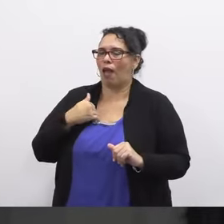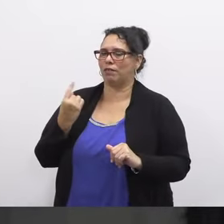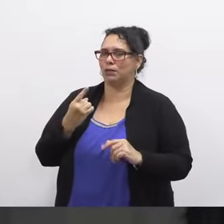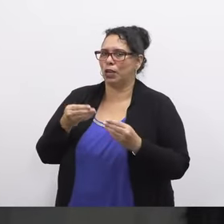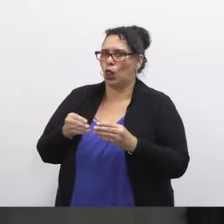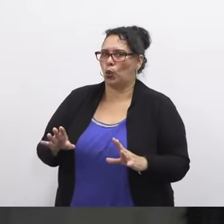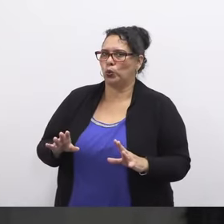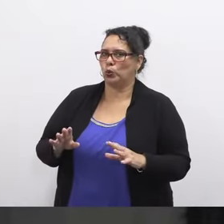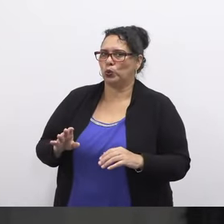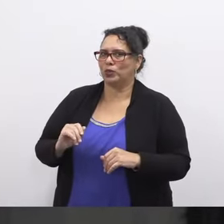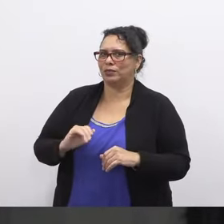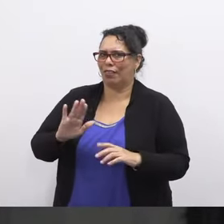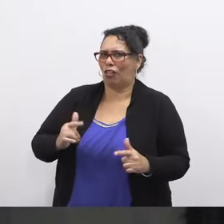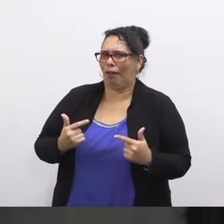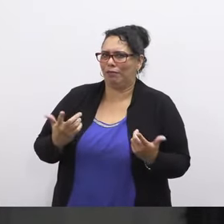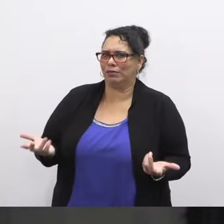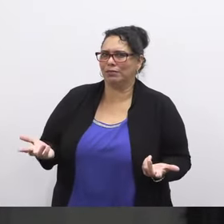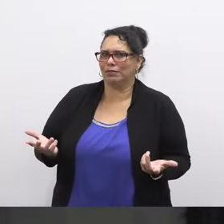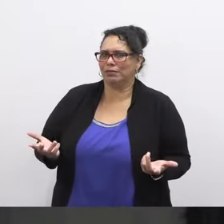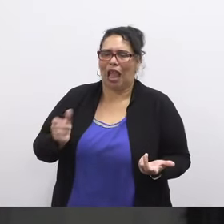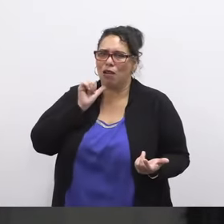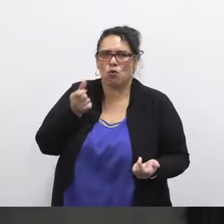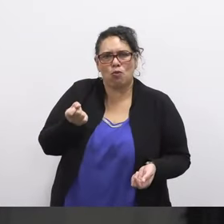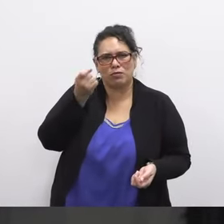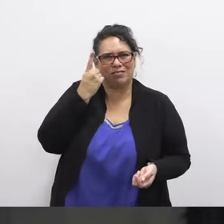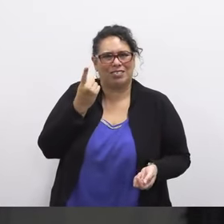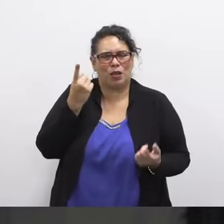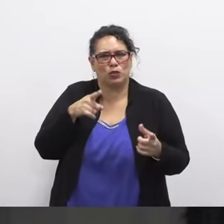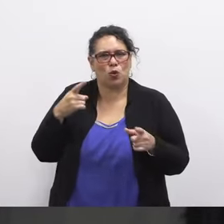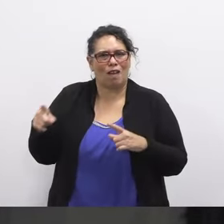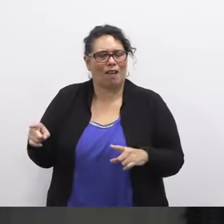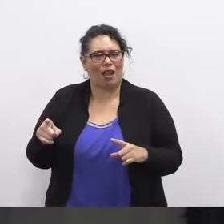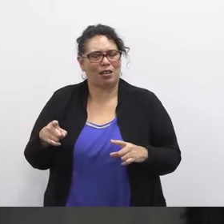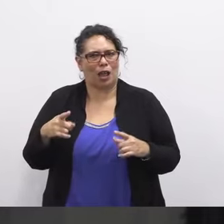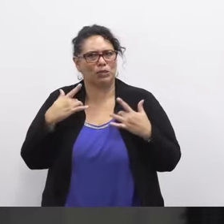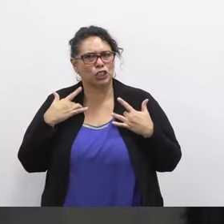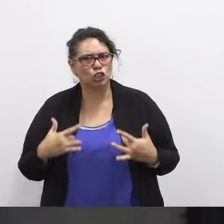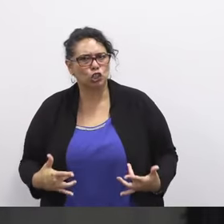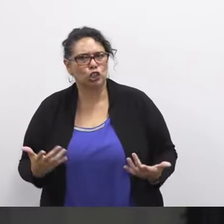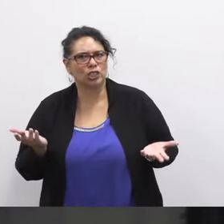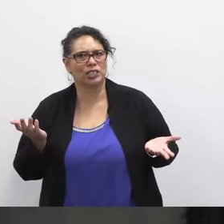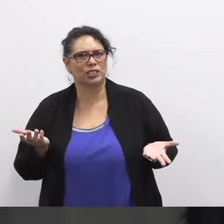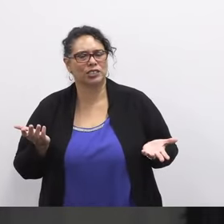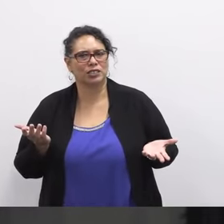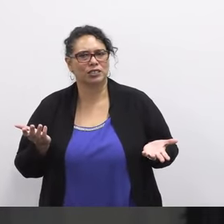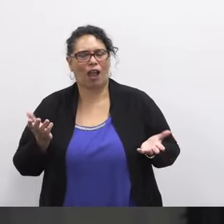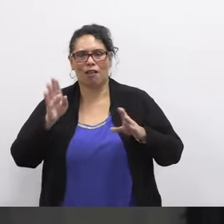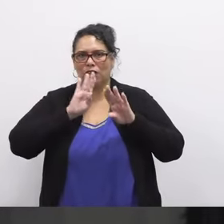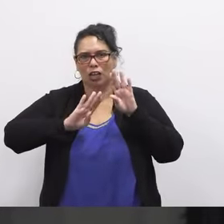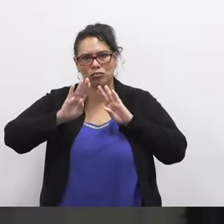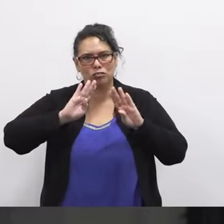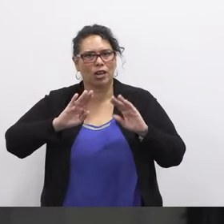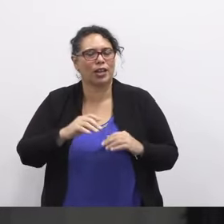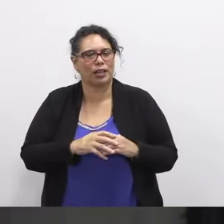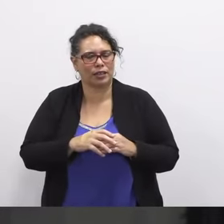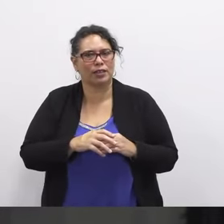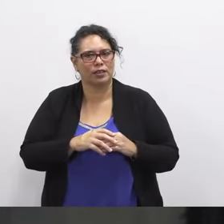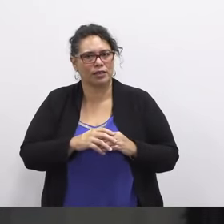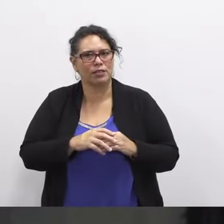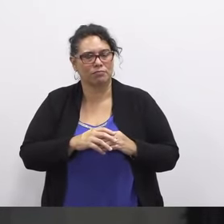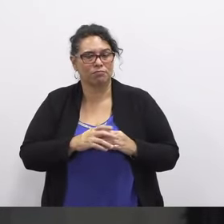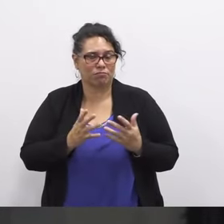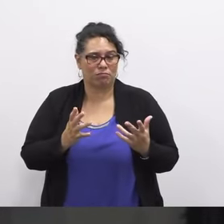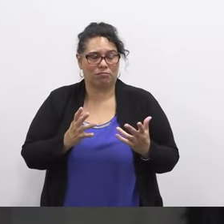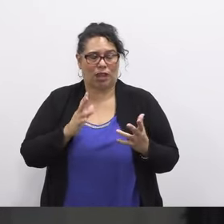lose, their livelihood. You know, and I don't understand what's going on. I'm very discouraged. I'm frustrated. And I'm